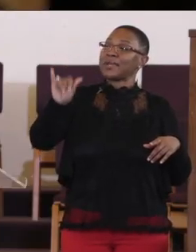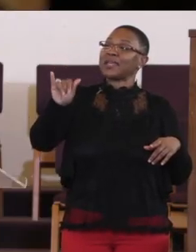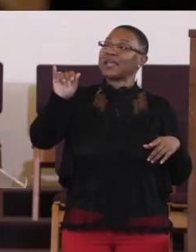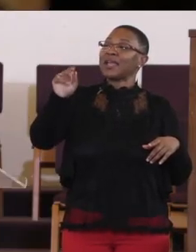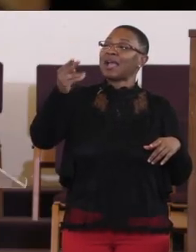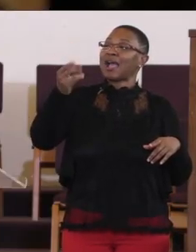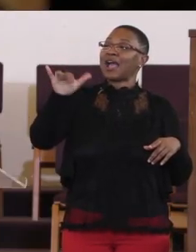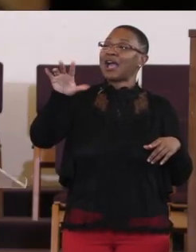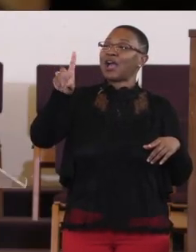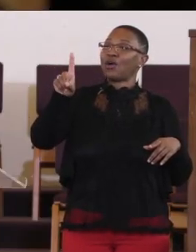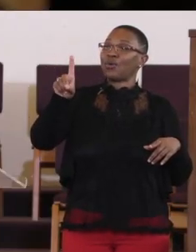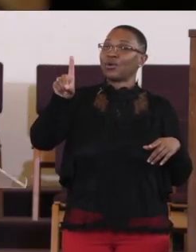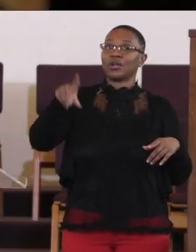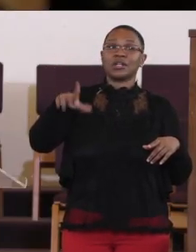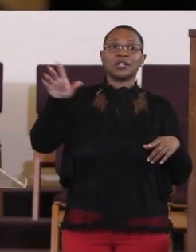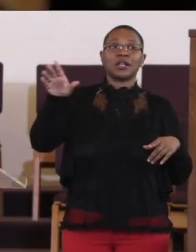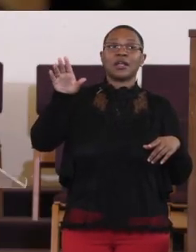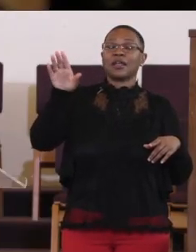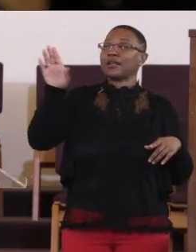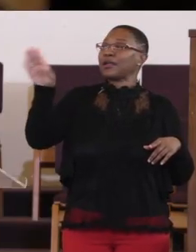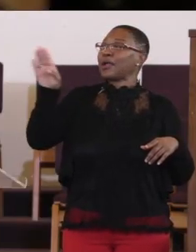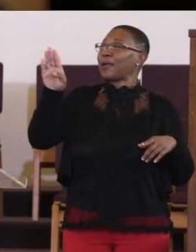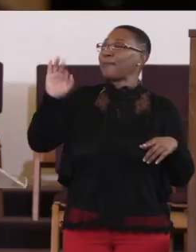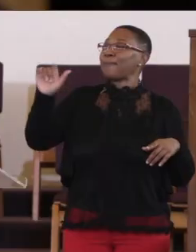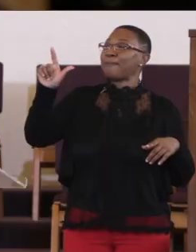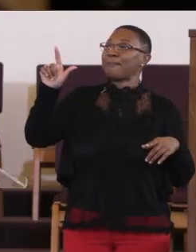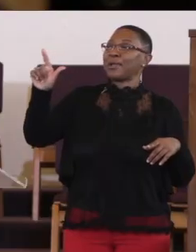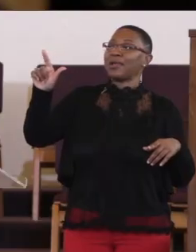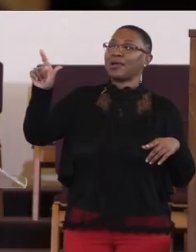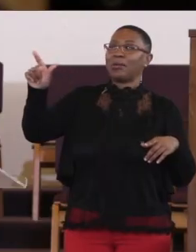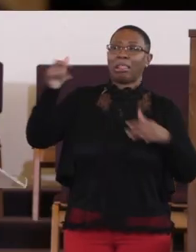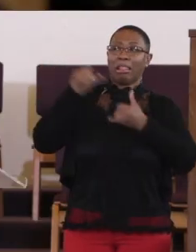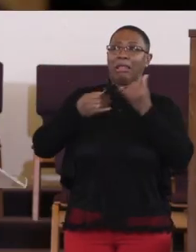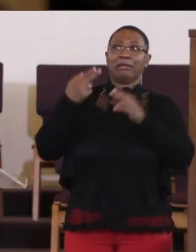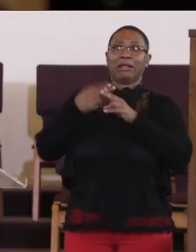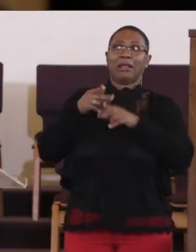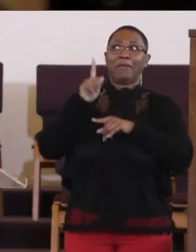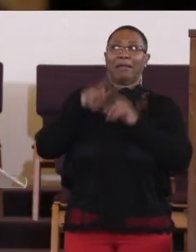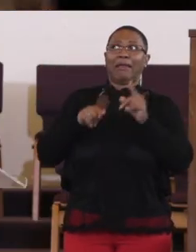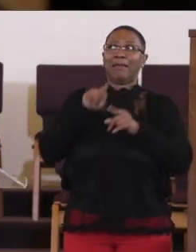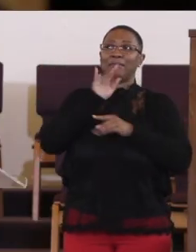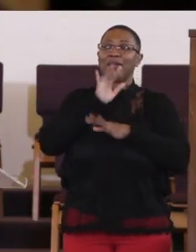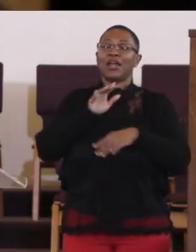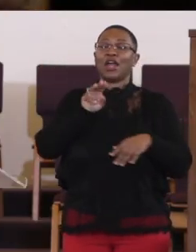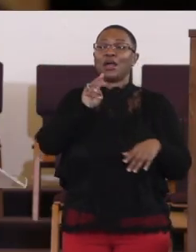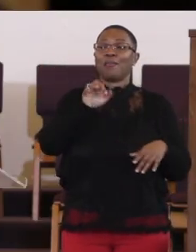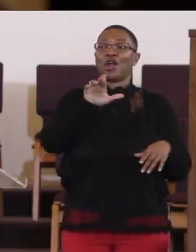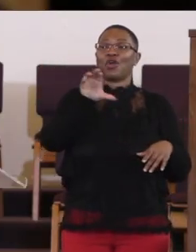Bill Pickham. I can't pronounce it. Okay?